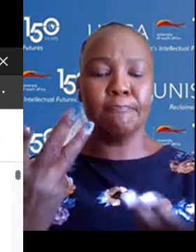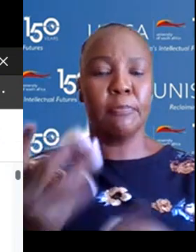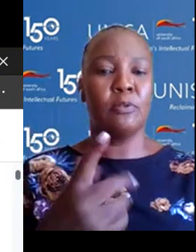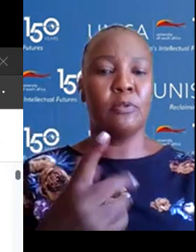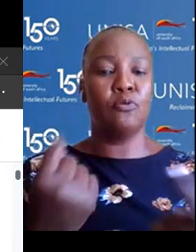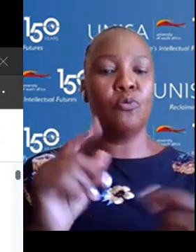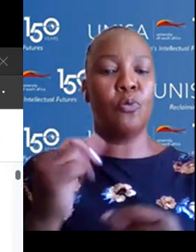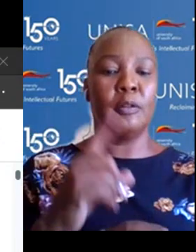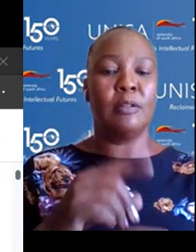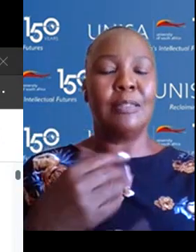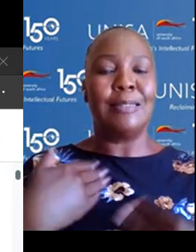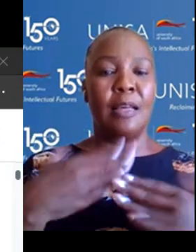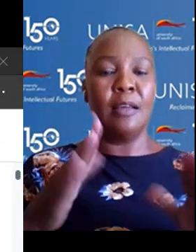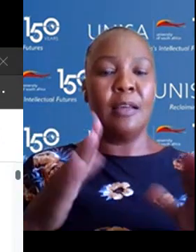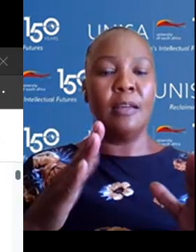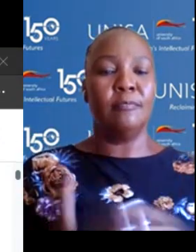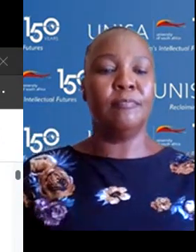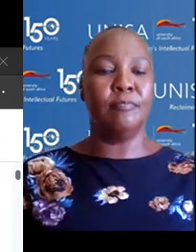click on Start,